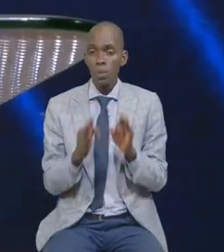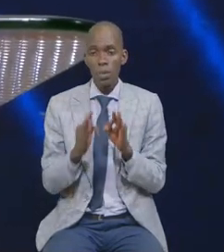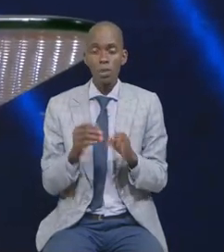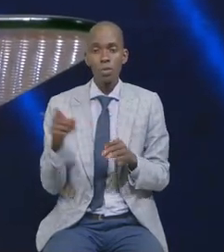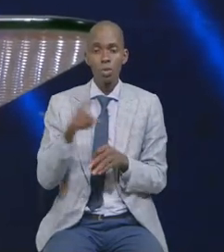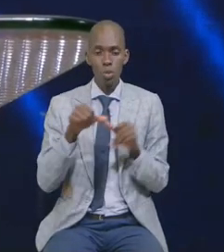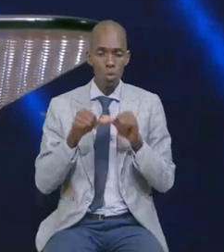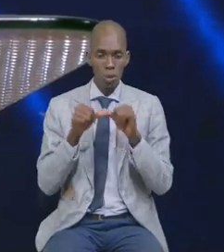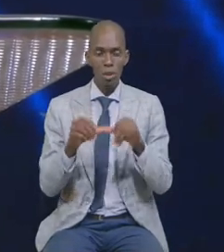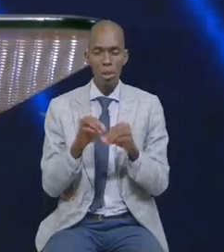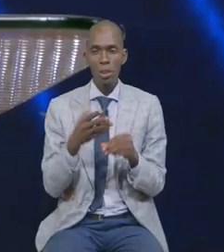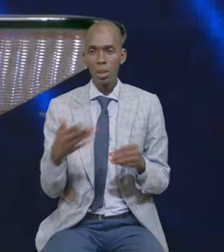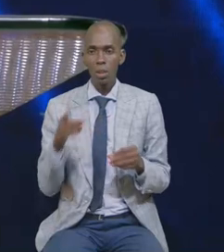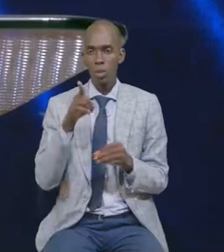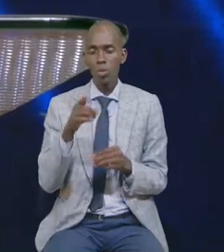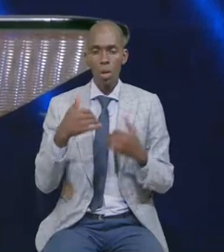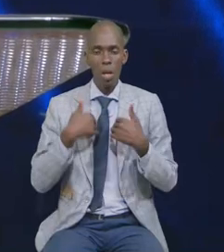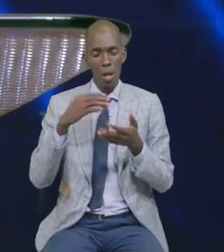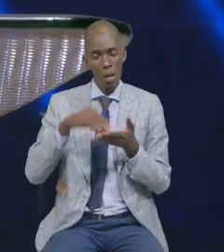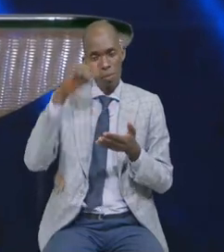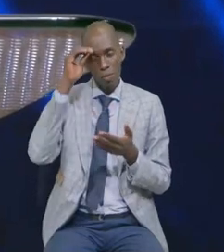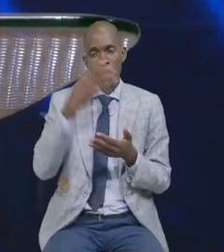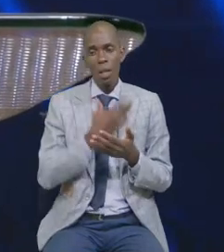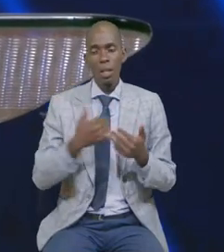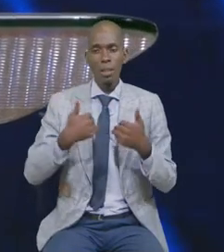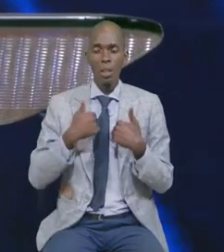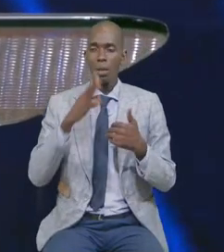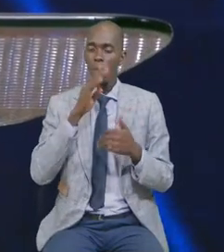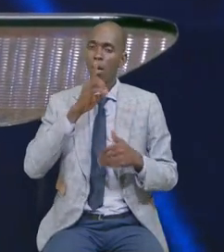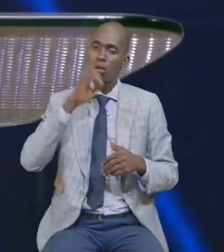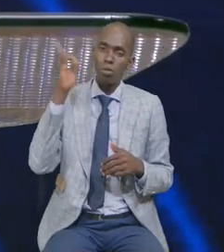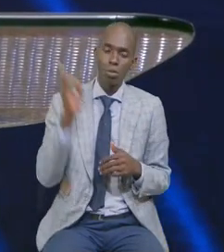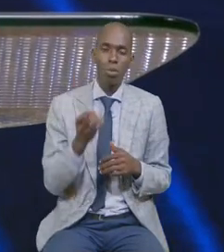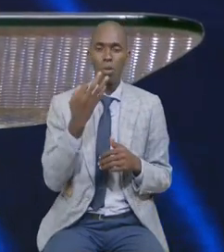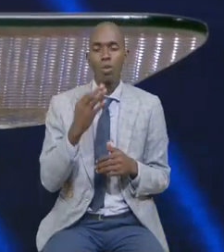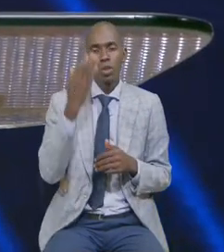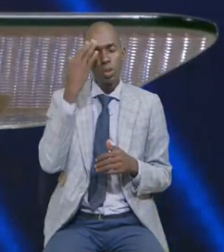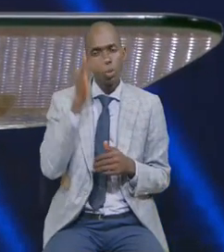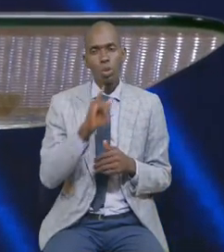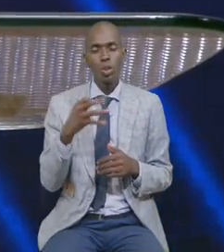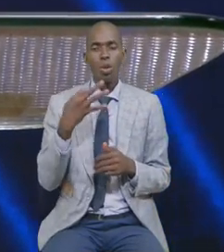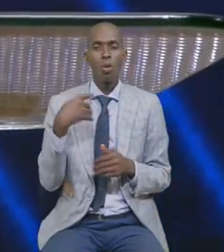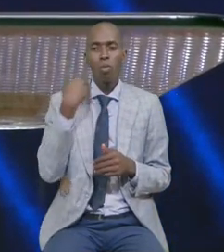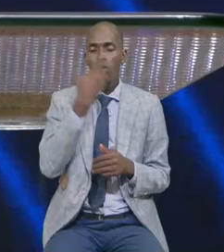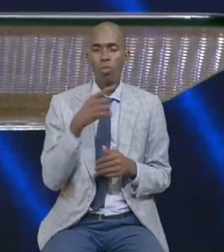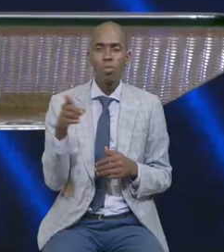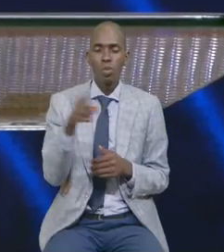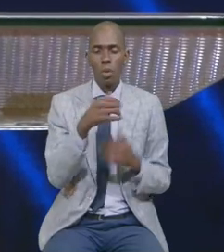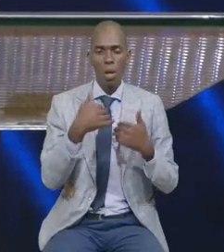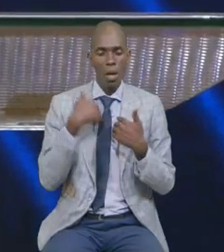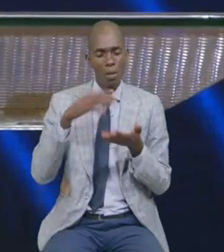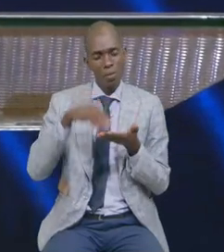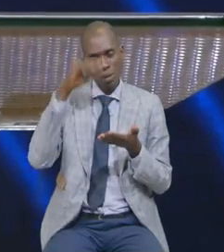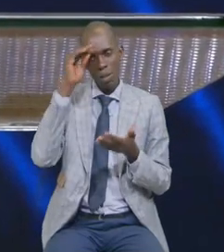things which thou hast learned and hast been assured of, knowing of whom thou hast learned them.